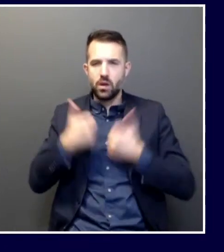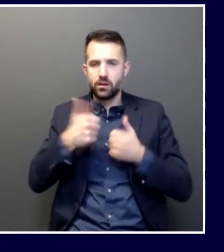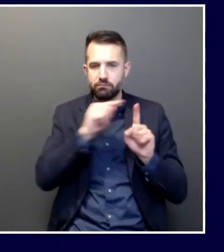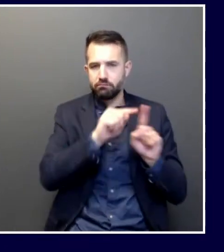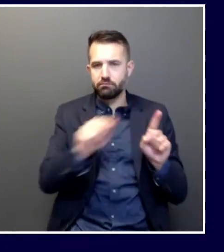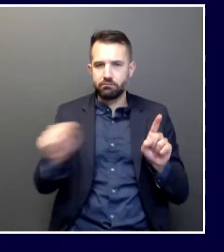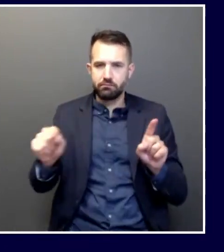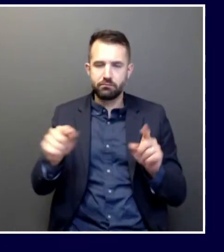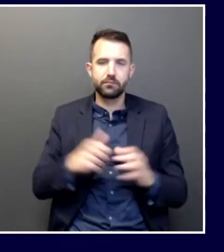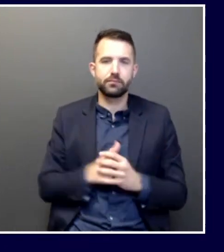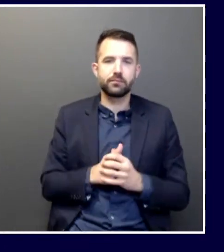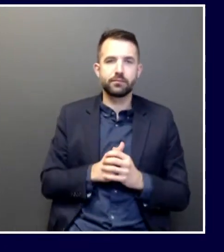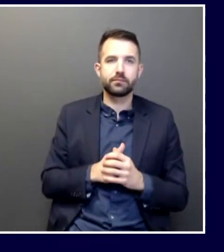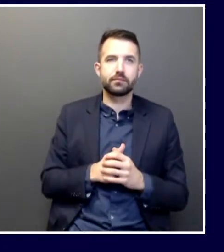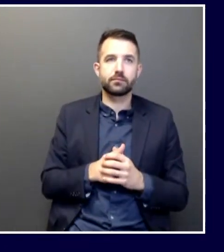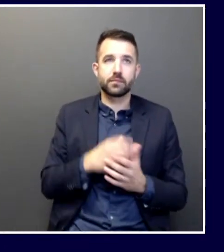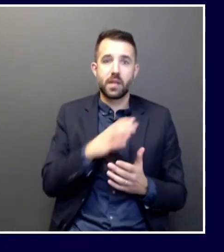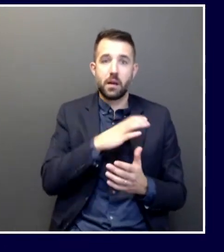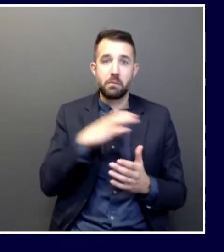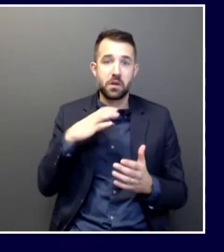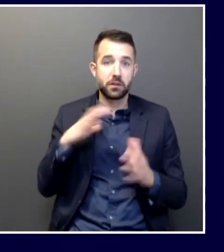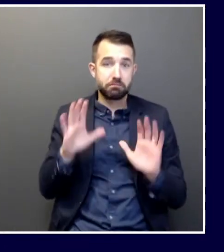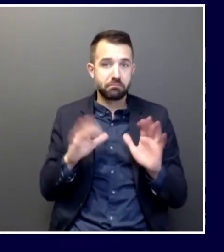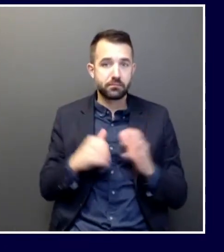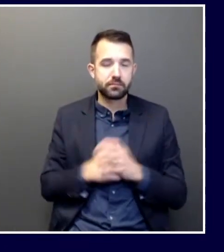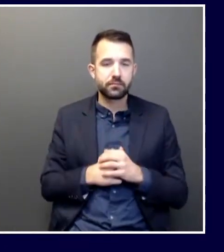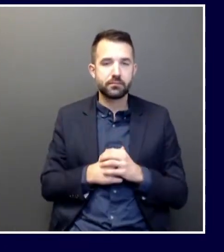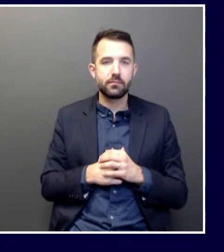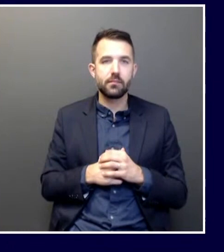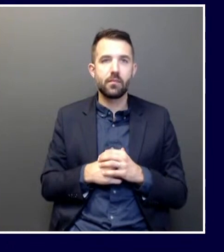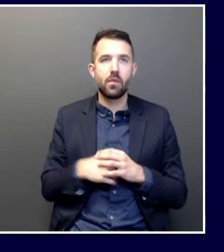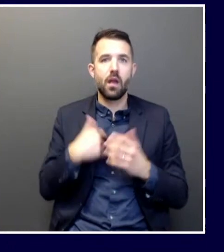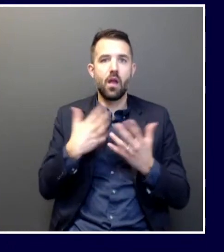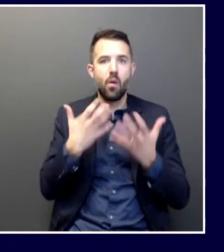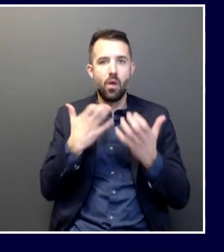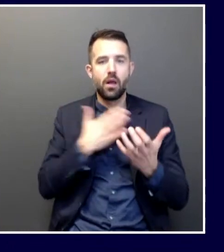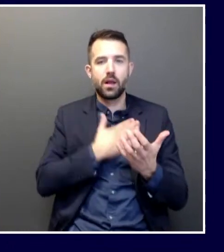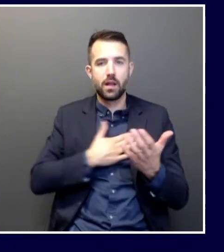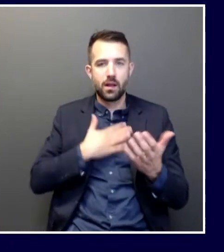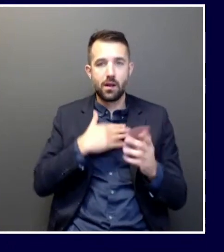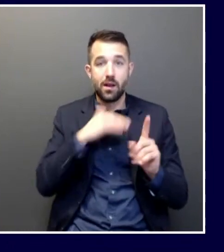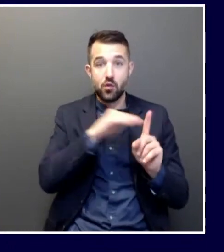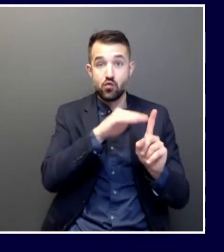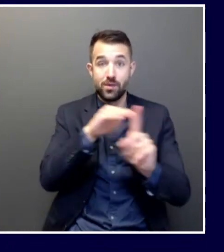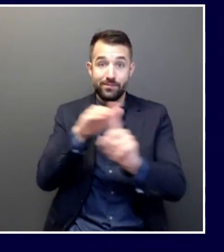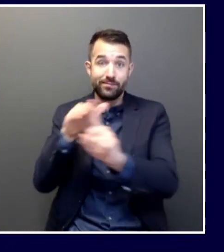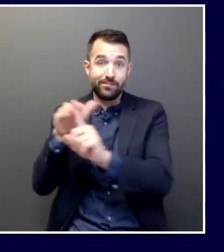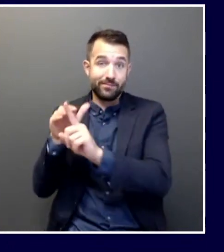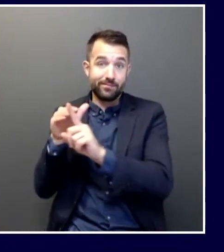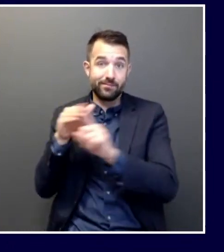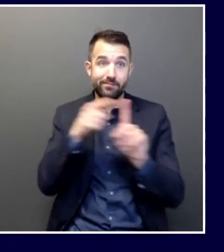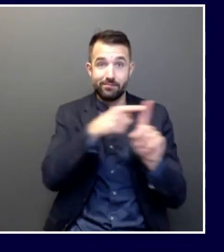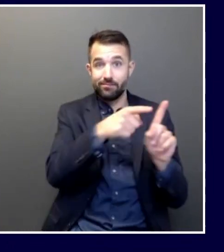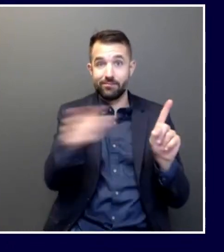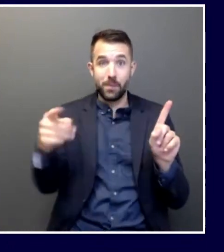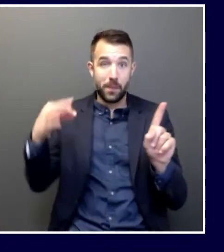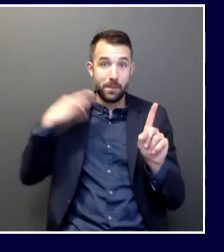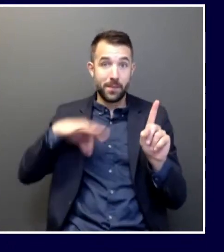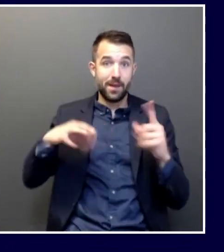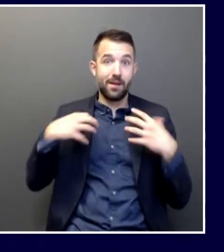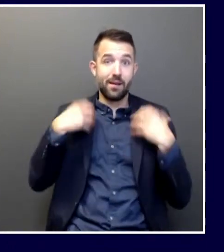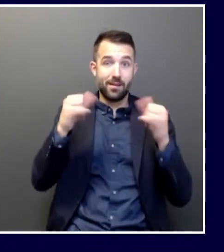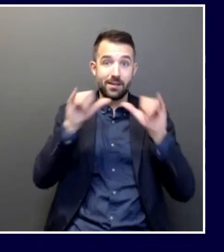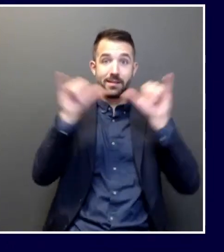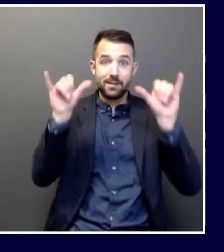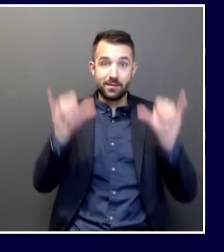just remind folks what Maine Health said quite clearly yesterday. They anticipate